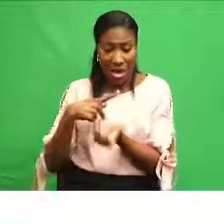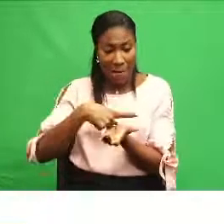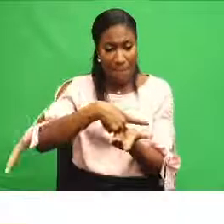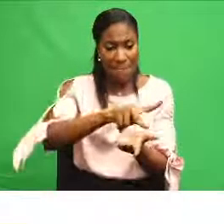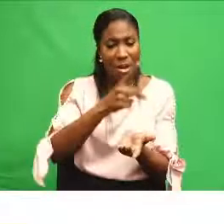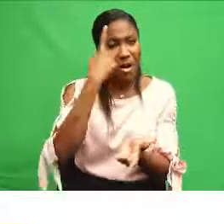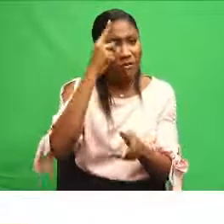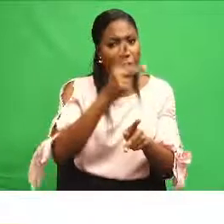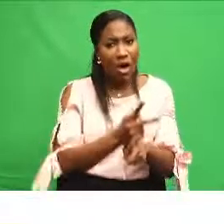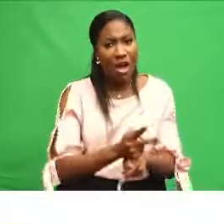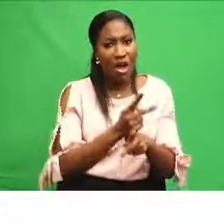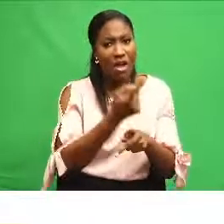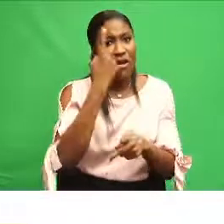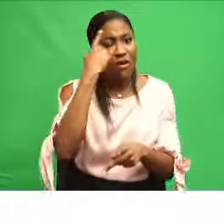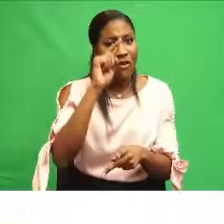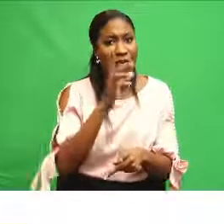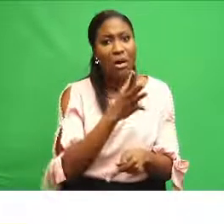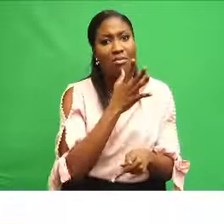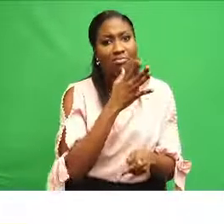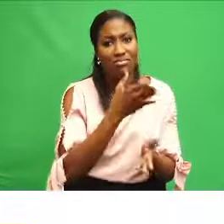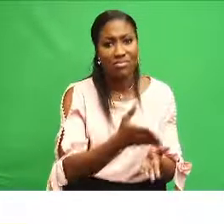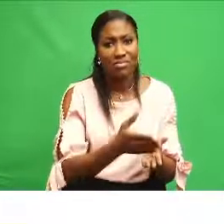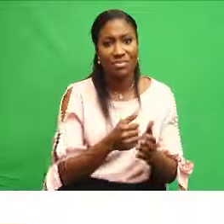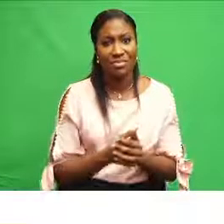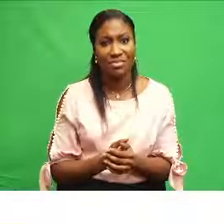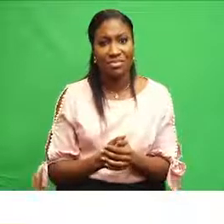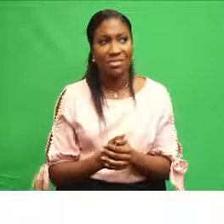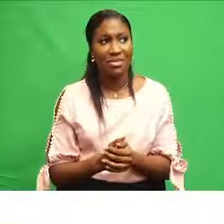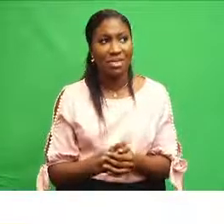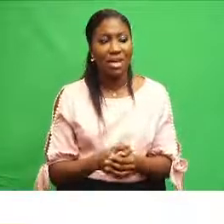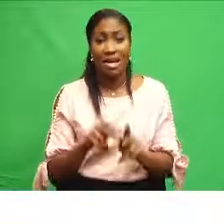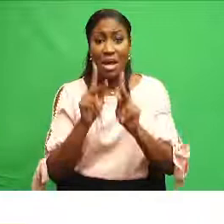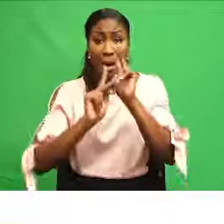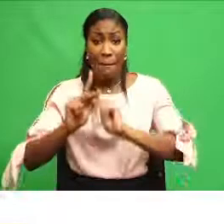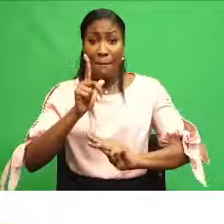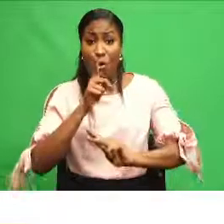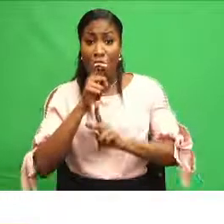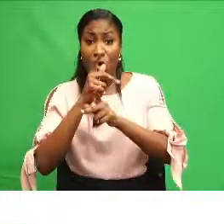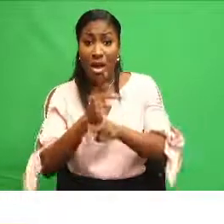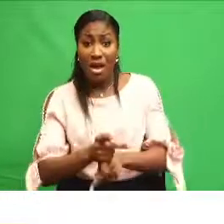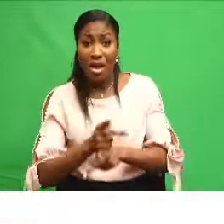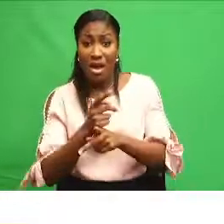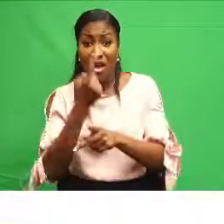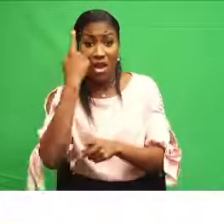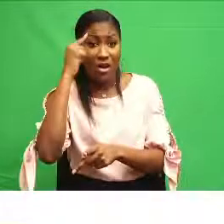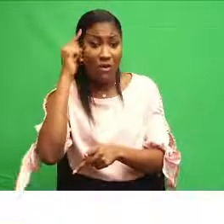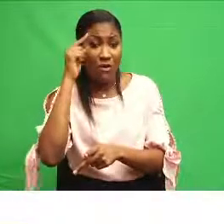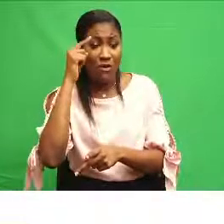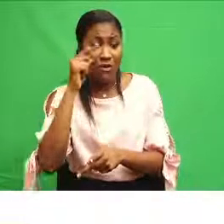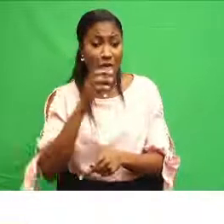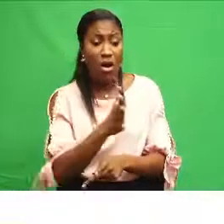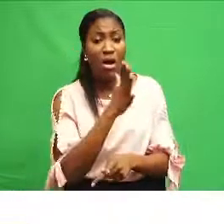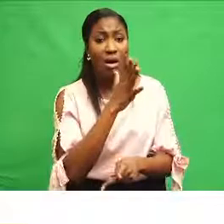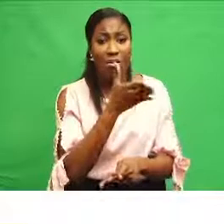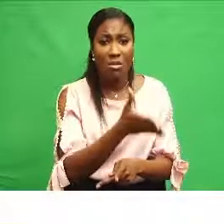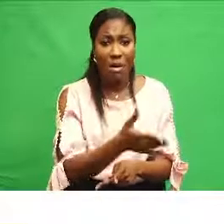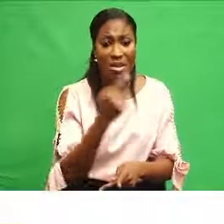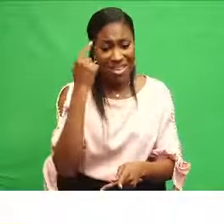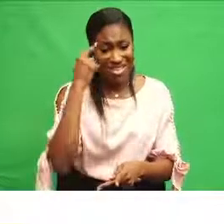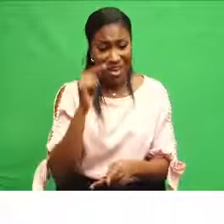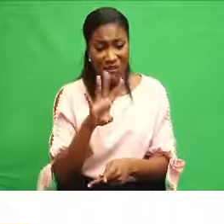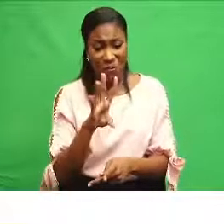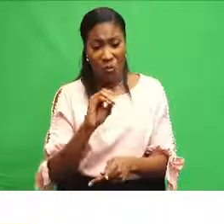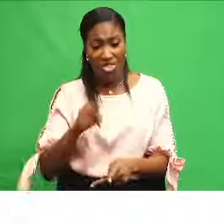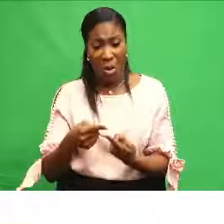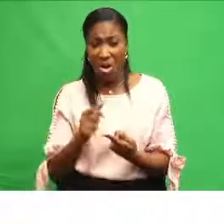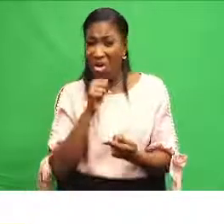to up it a bit because the carers are complaining this money ain't enough. They have to be washing clothes and cleaning mom. When my mom lost her leg